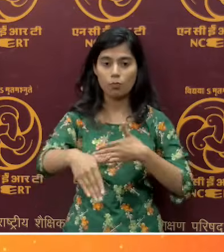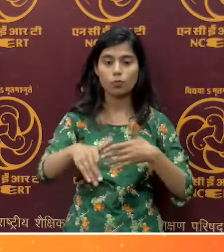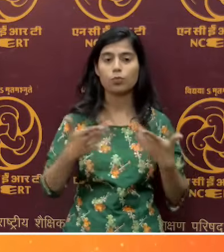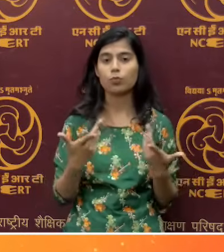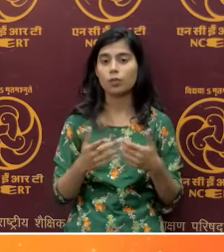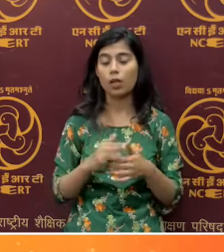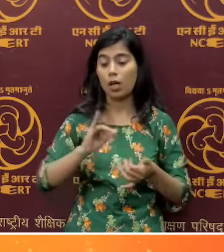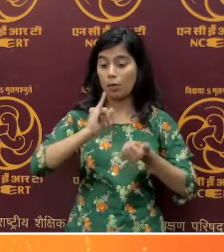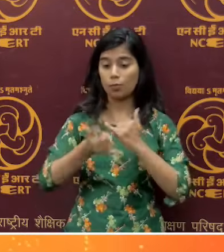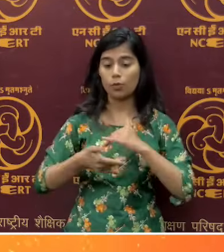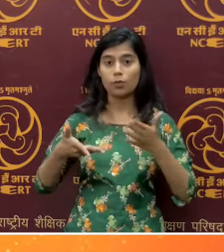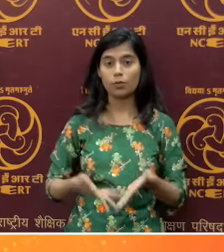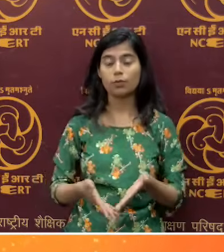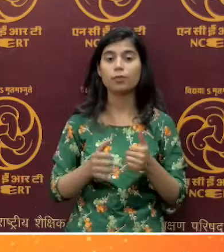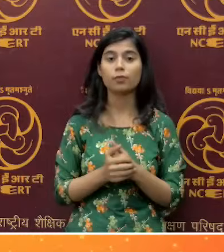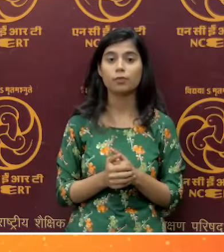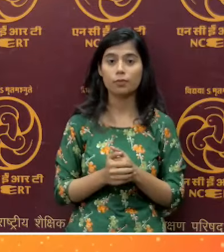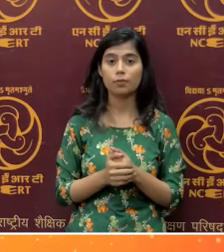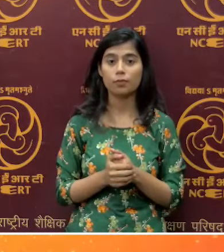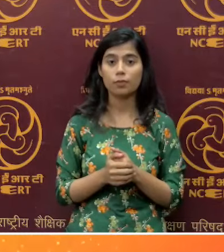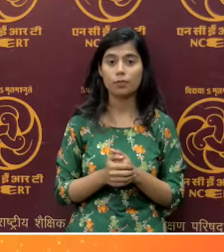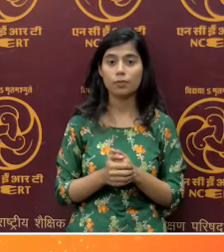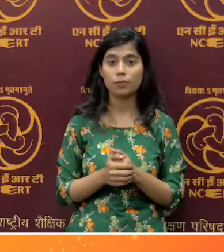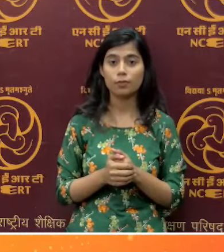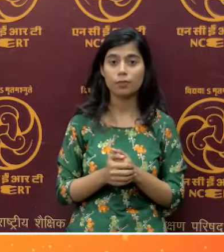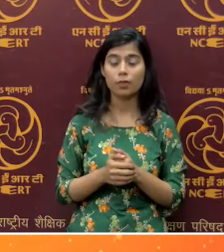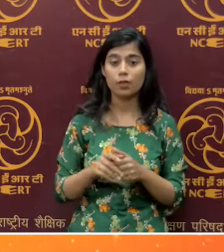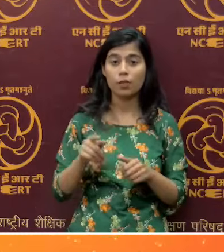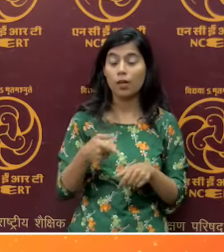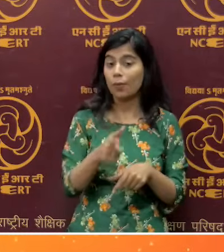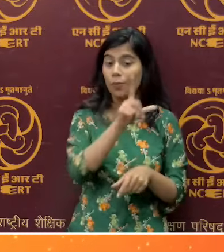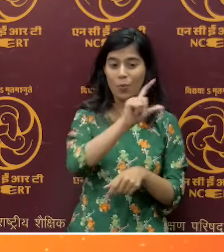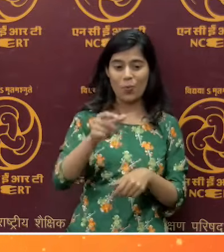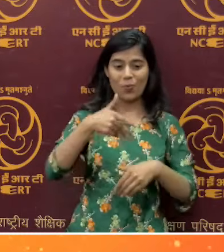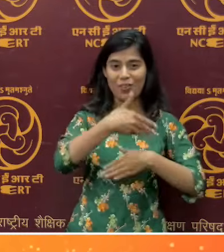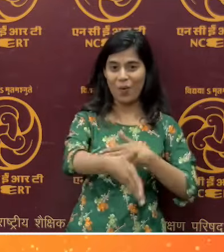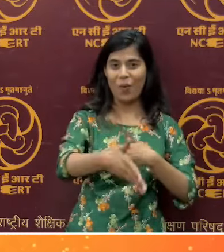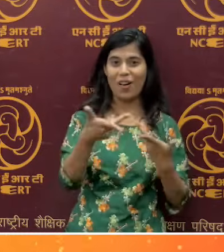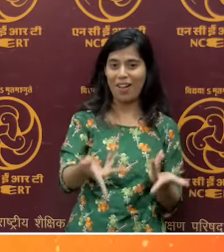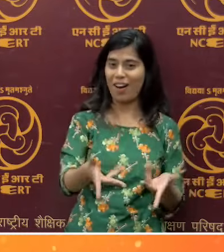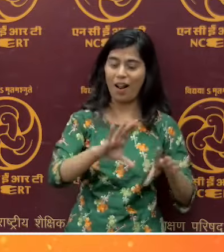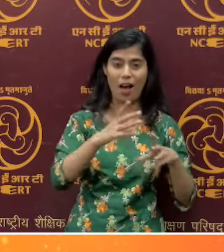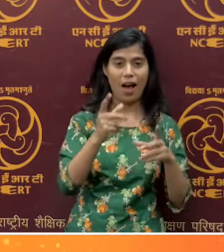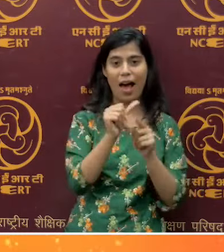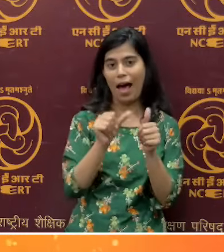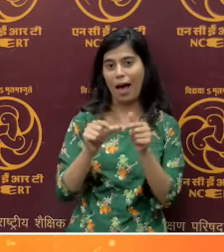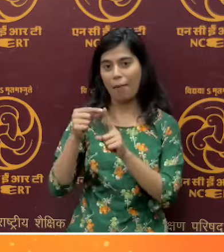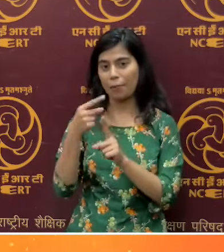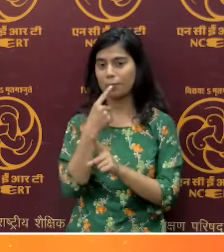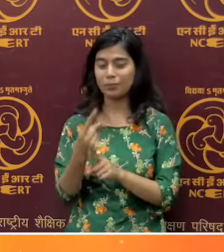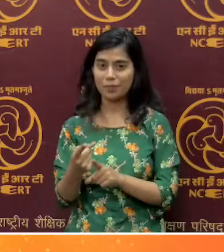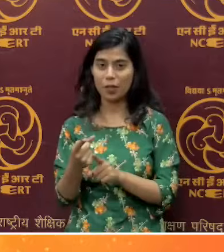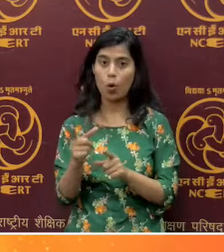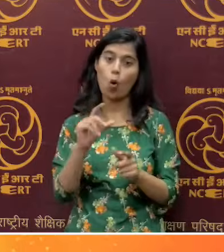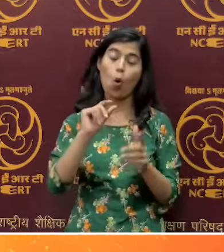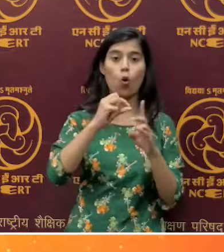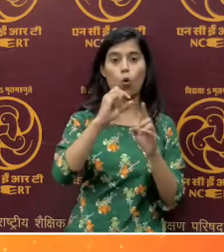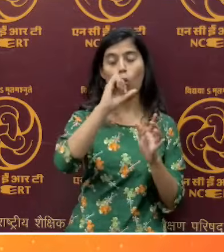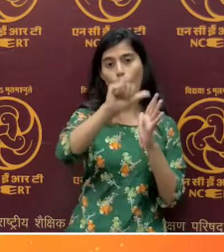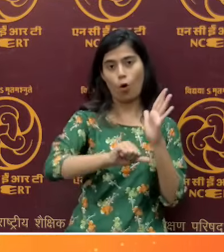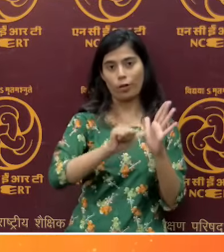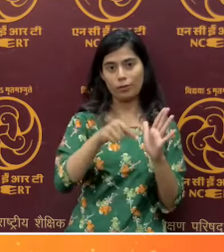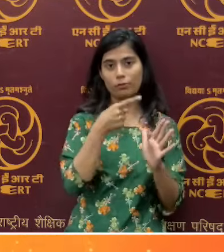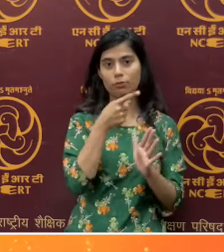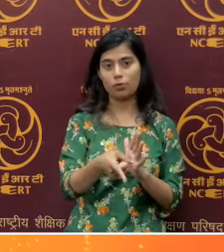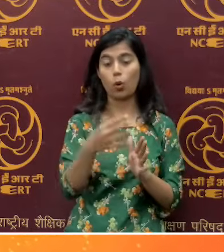come to an end for the moment, of course, for this week, where we talked about PRASHAST app. It was online orientation on PRASHAST app